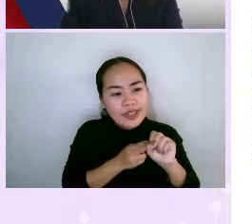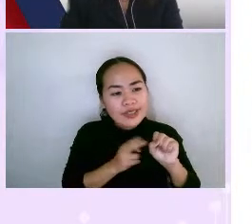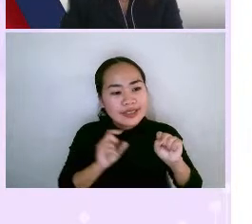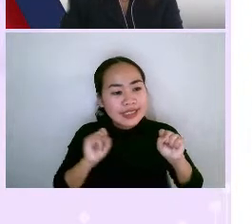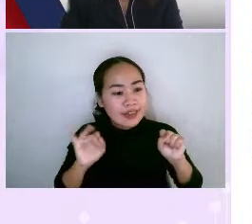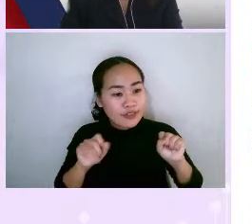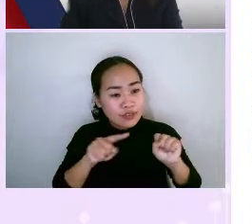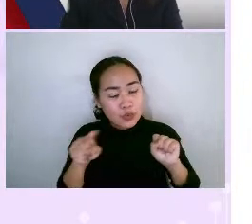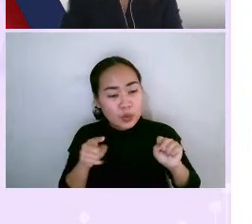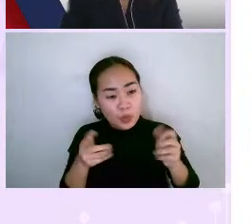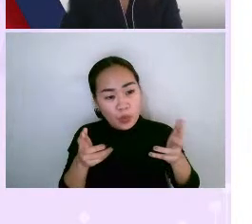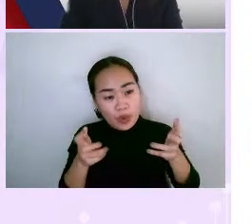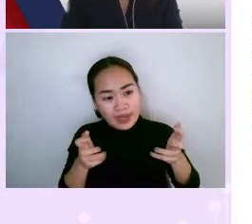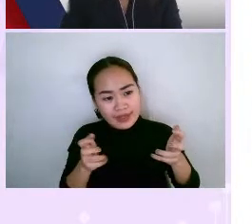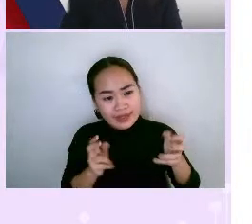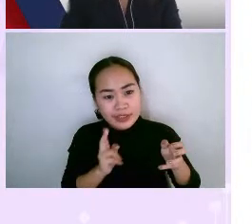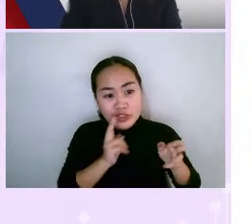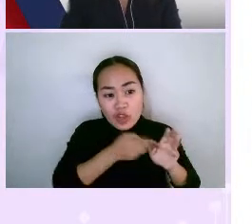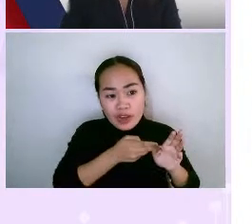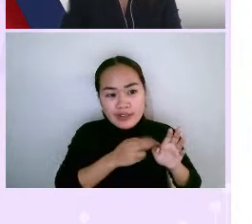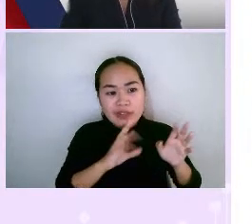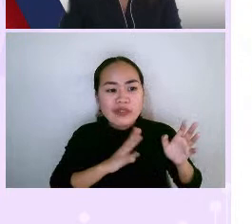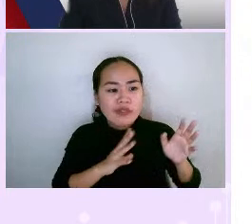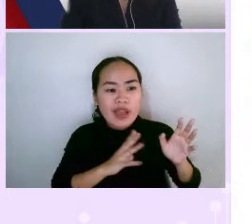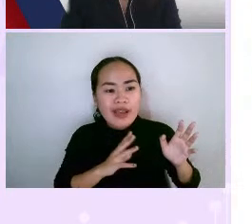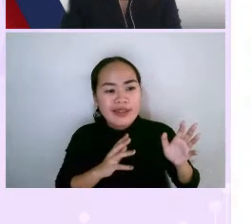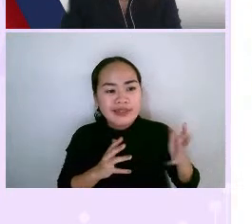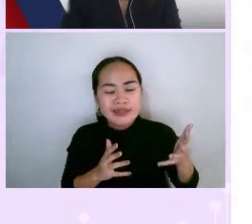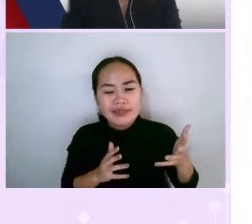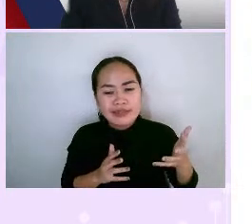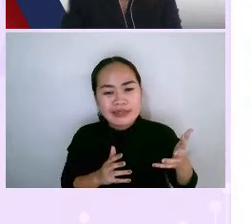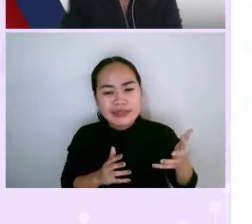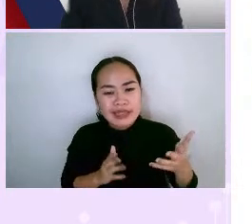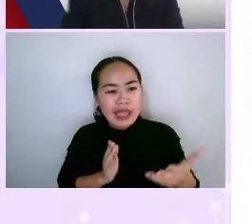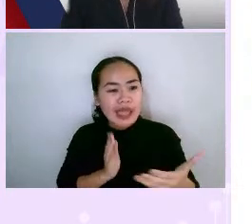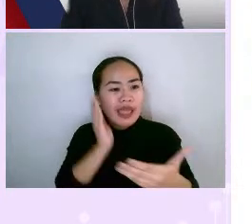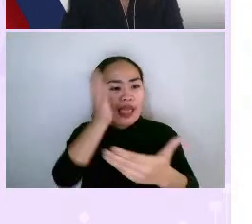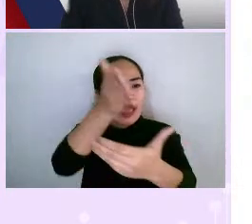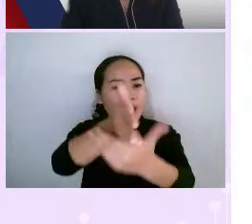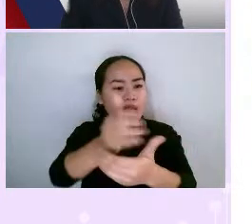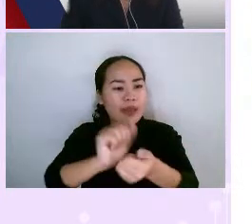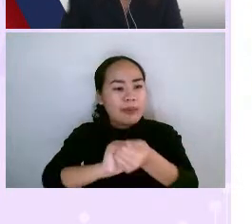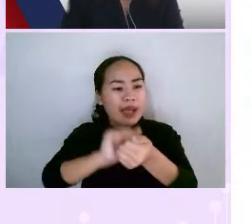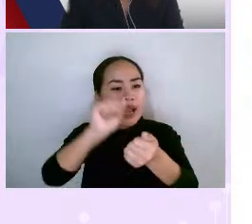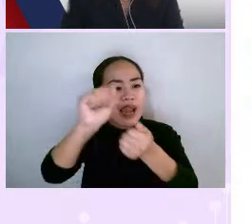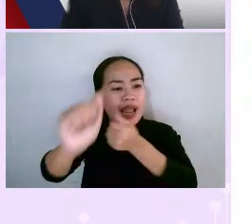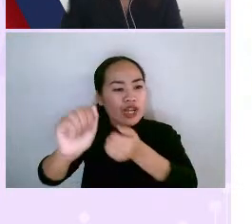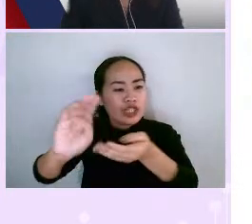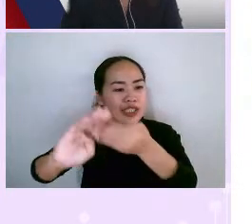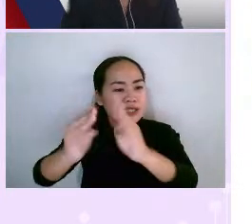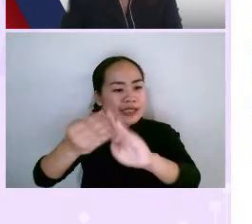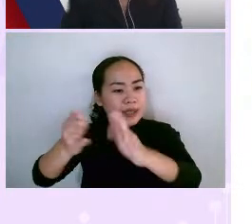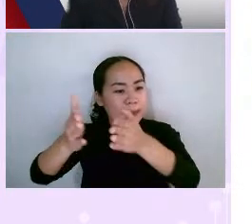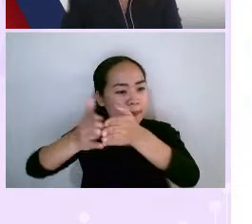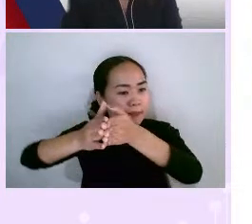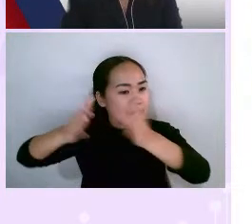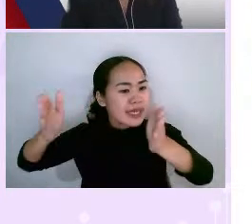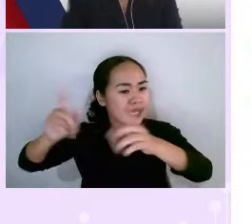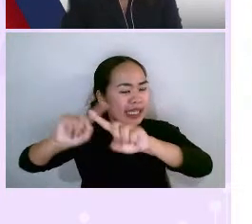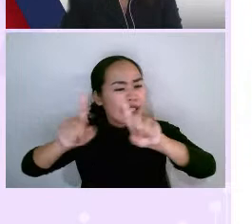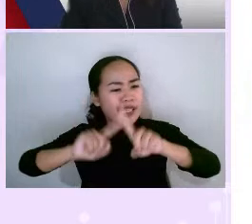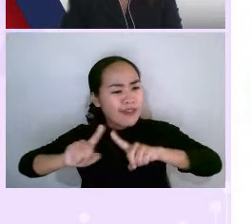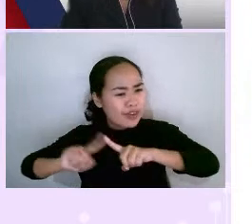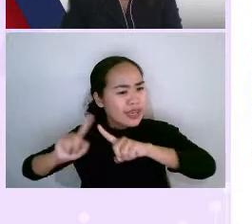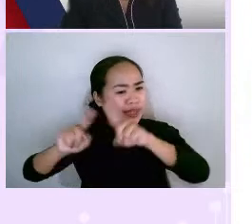kailangang pumunta sa mga major cities kung hindi dinadaos po ito sa kanya-kanyang mga rehiyon po natin sa